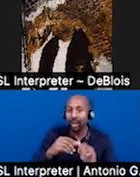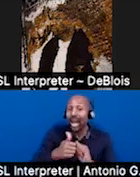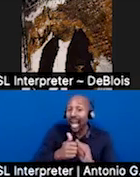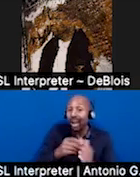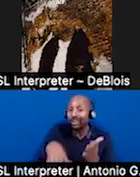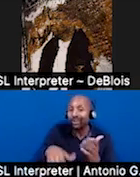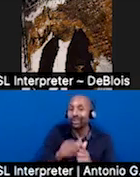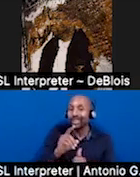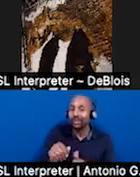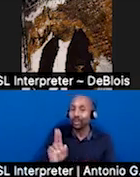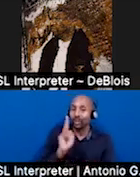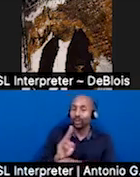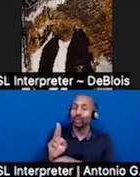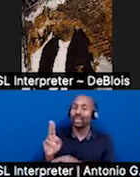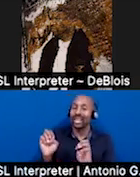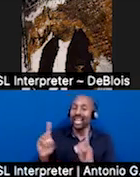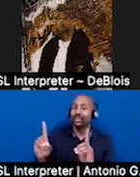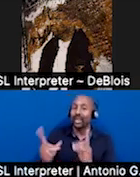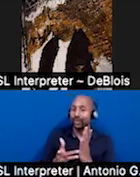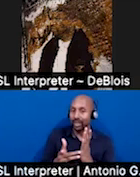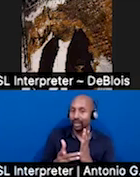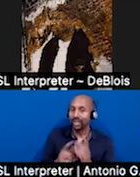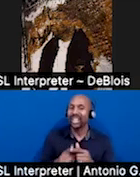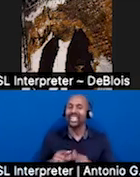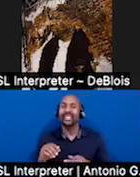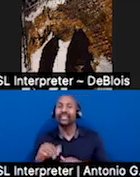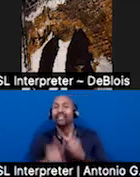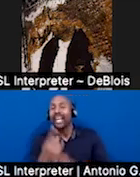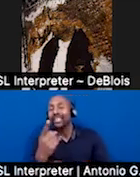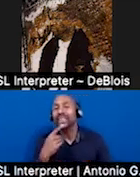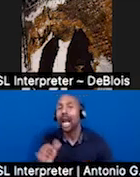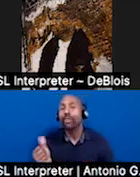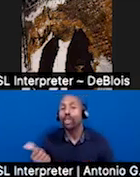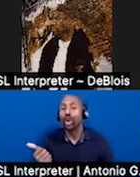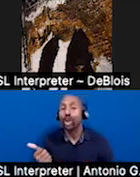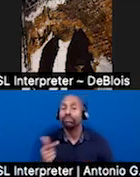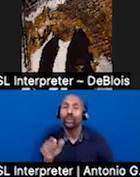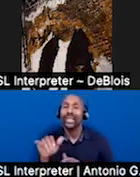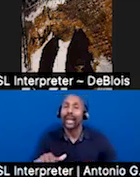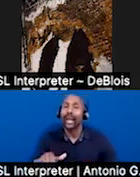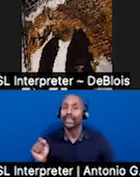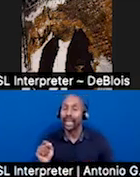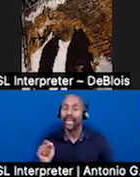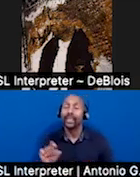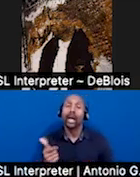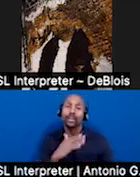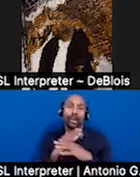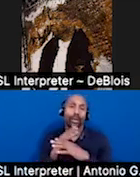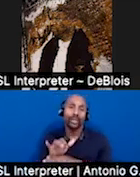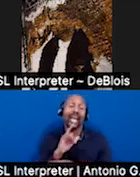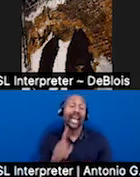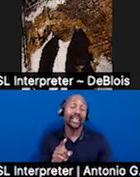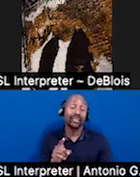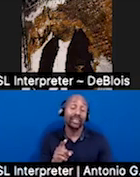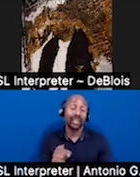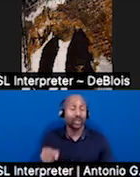to specify in the chat if there's another barrier that most impacts your